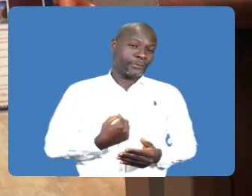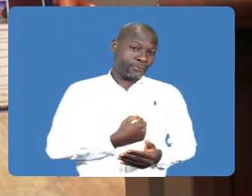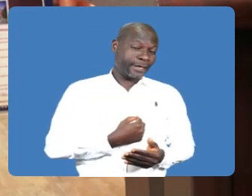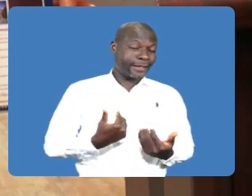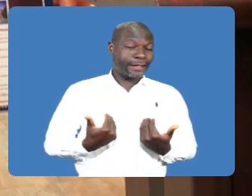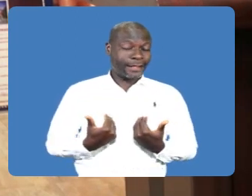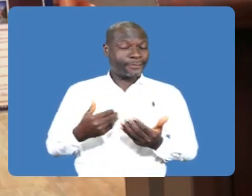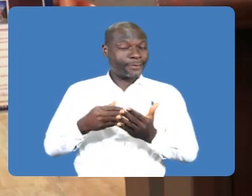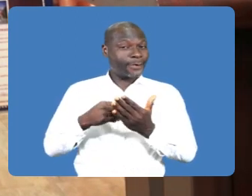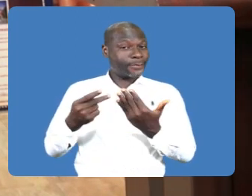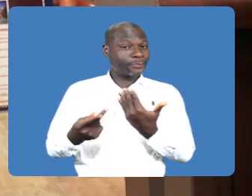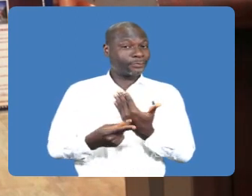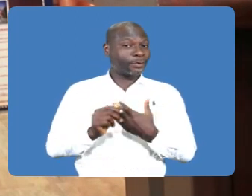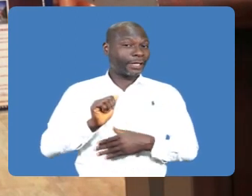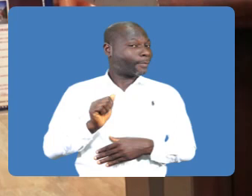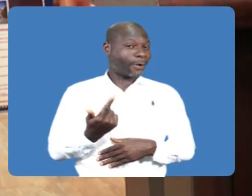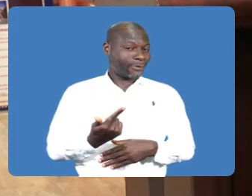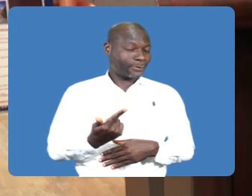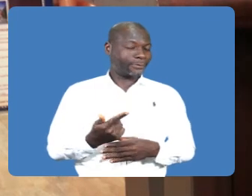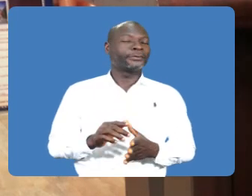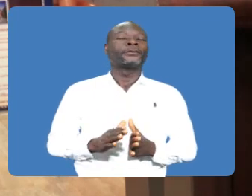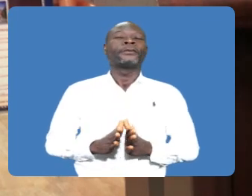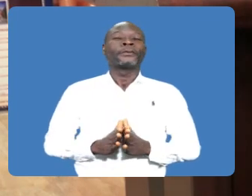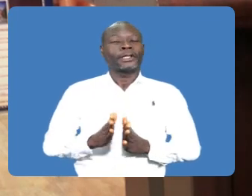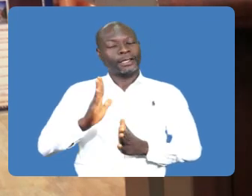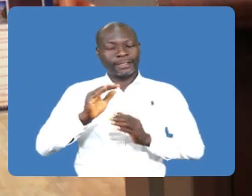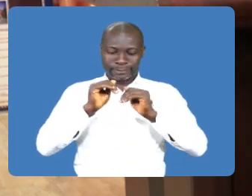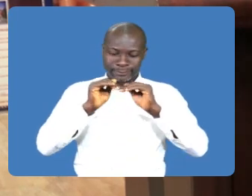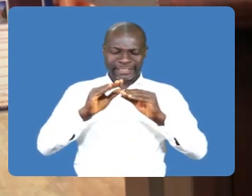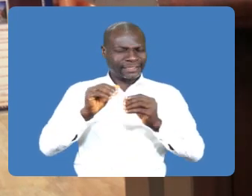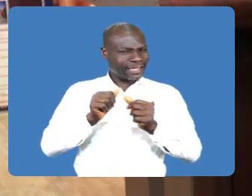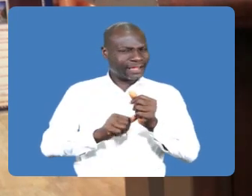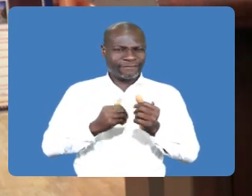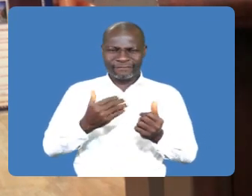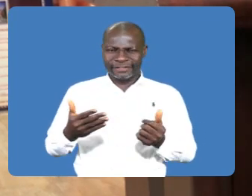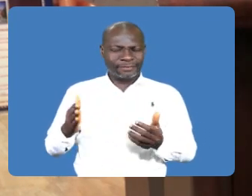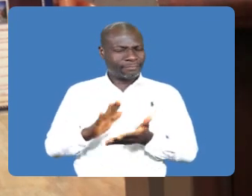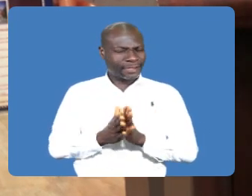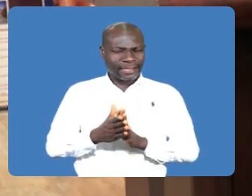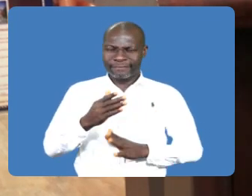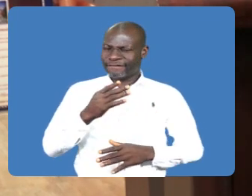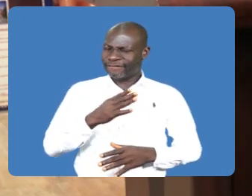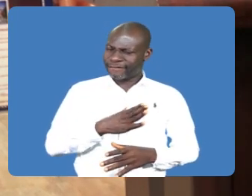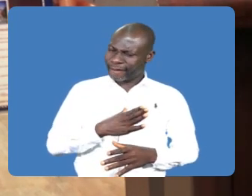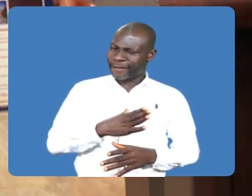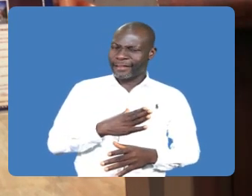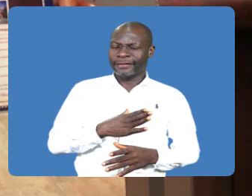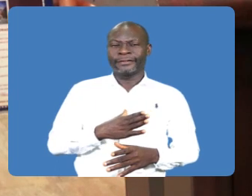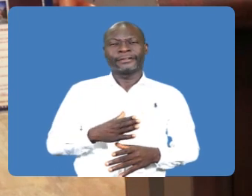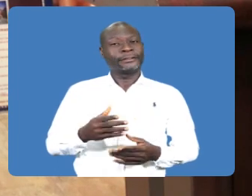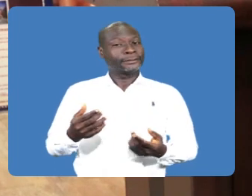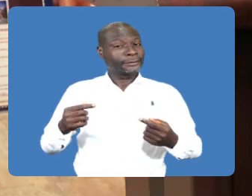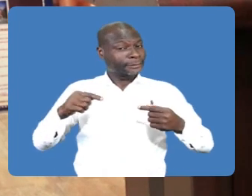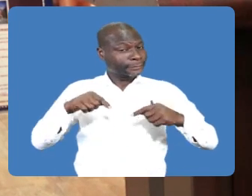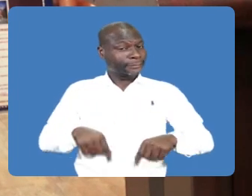Sunday no. Ana jumadie ni nyina ekoso. Nyakopo boa ma bibia ye kama.